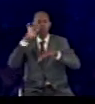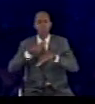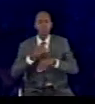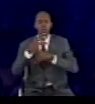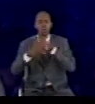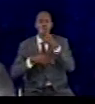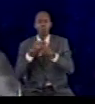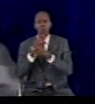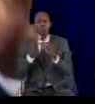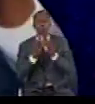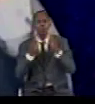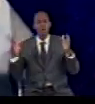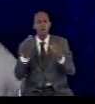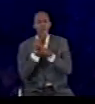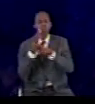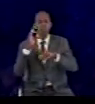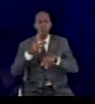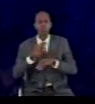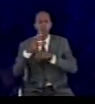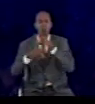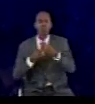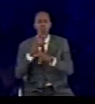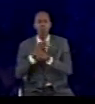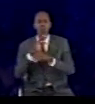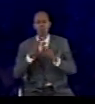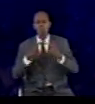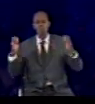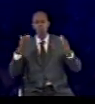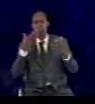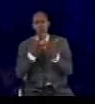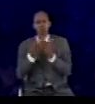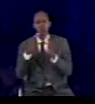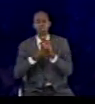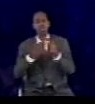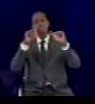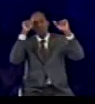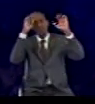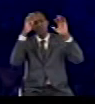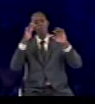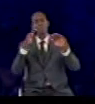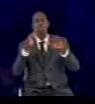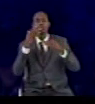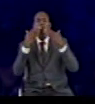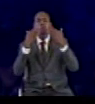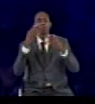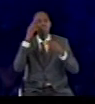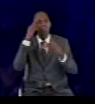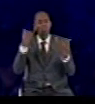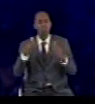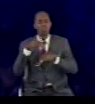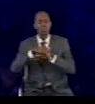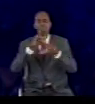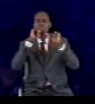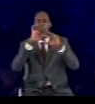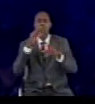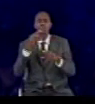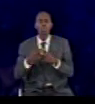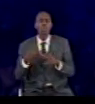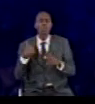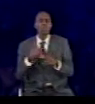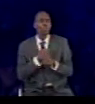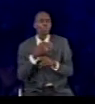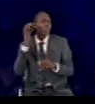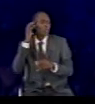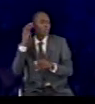global goodness oh lord touch me father we thank you for tonight we bless your mighty name we hear our cause of